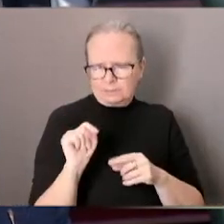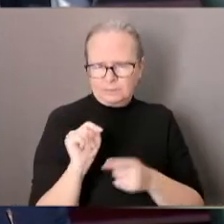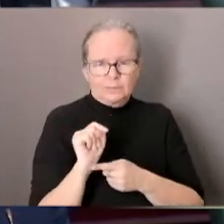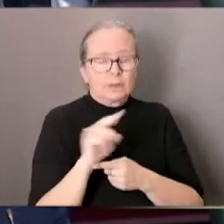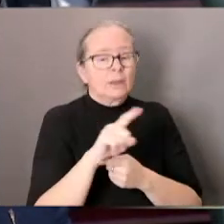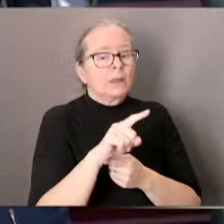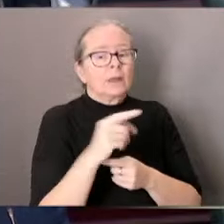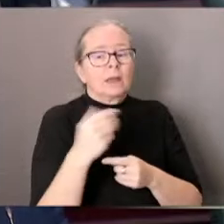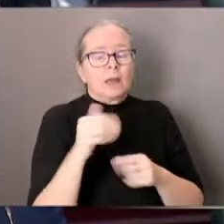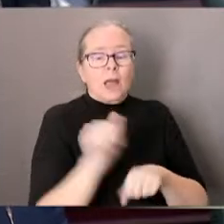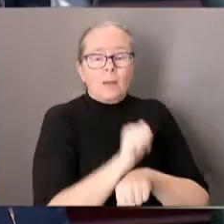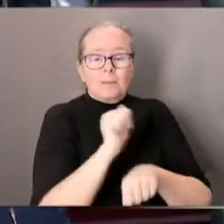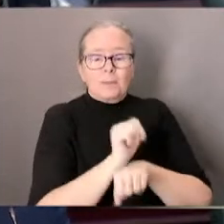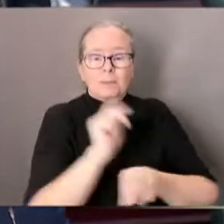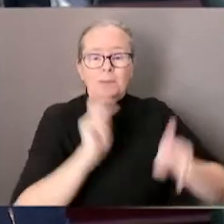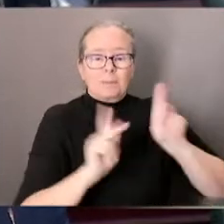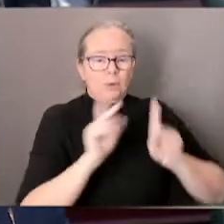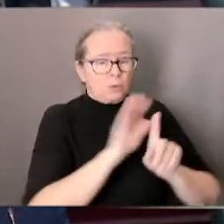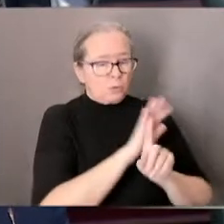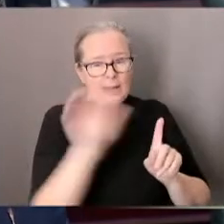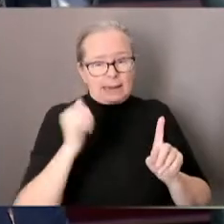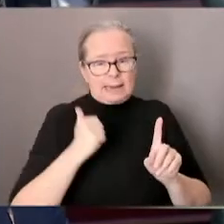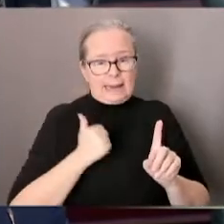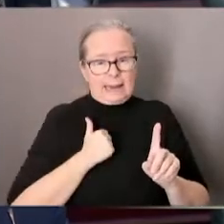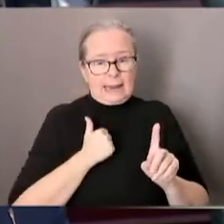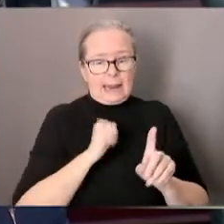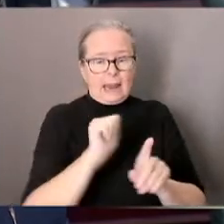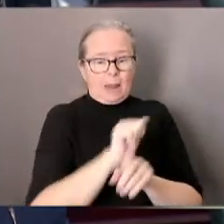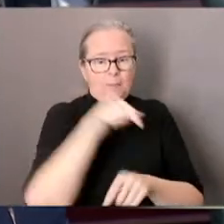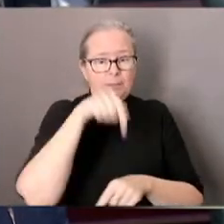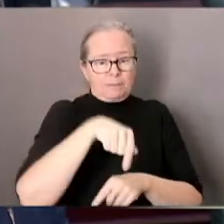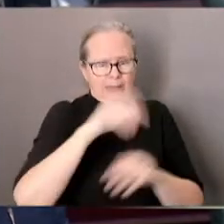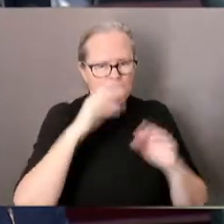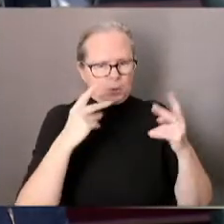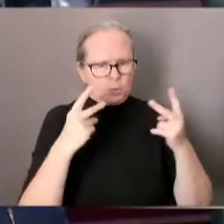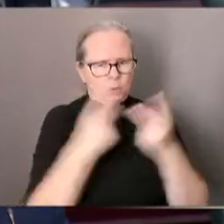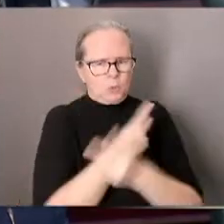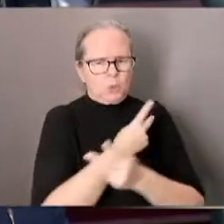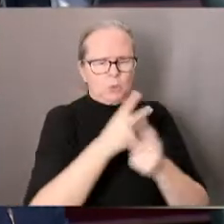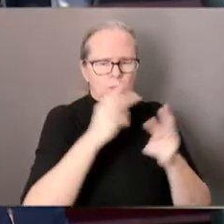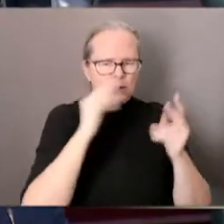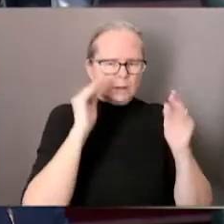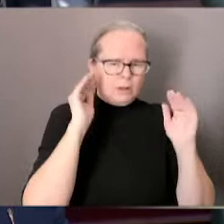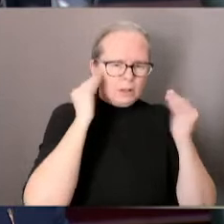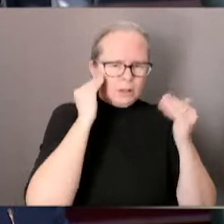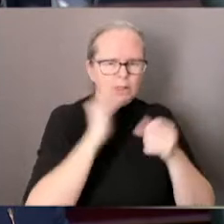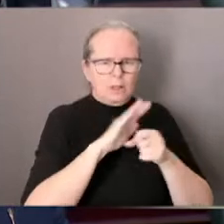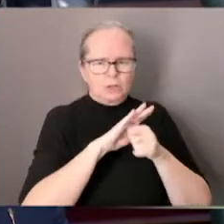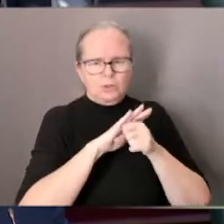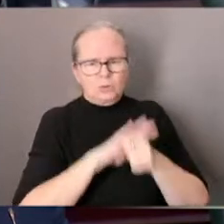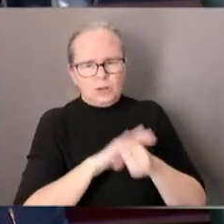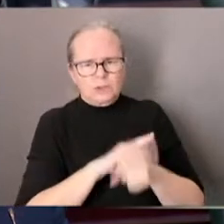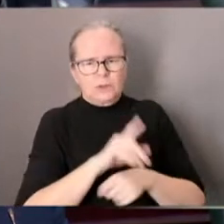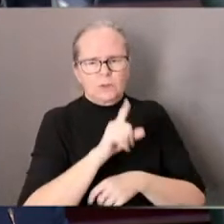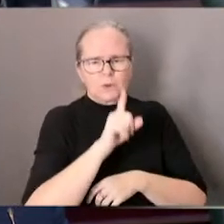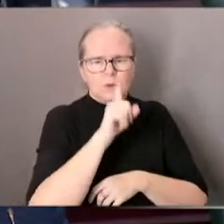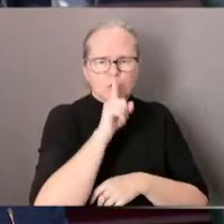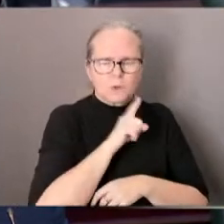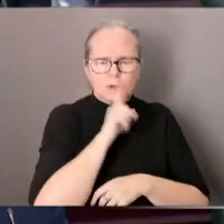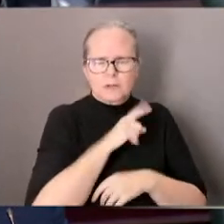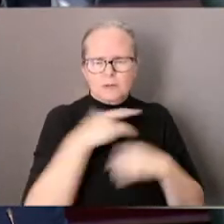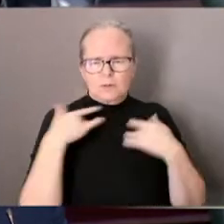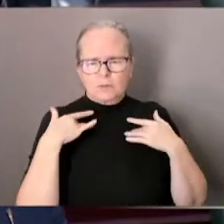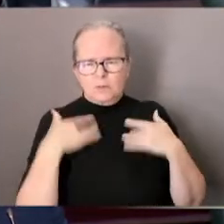feeling stressed angry lonely and depressed we know that the pandemic has had a massive impact on the health of albertans